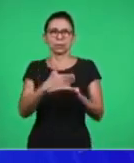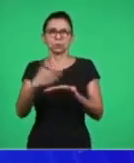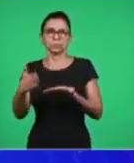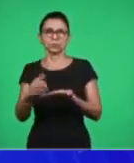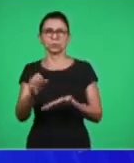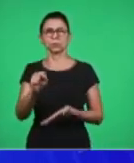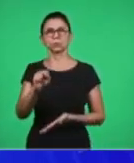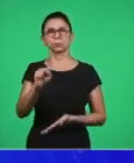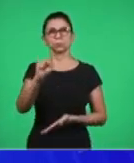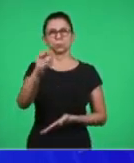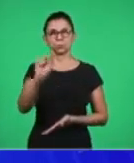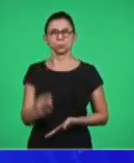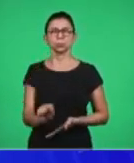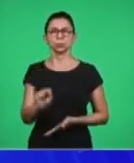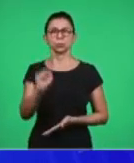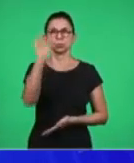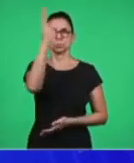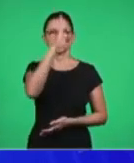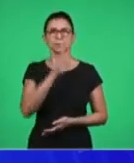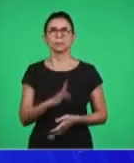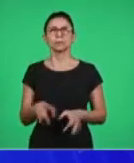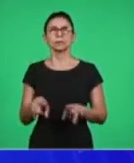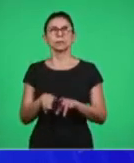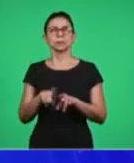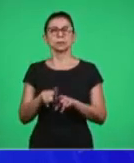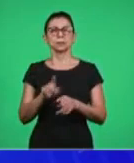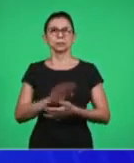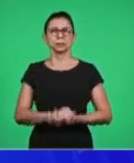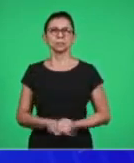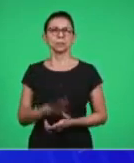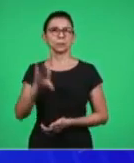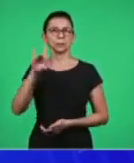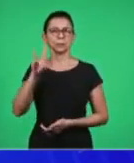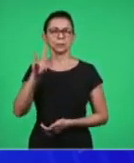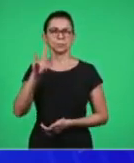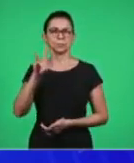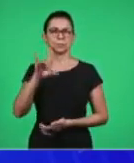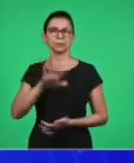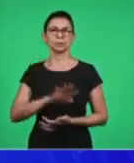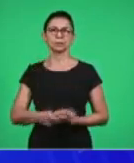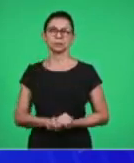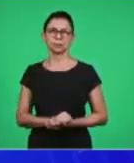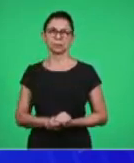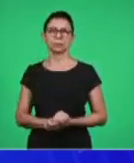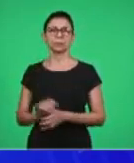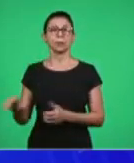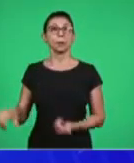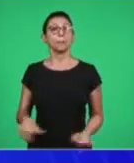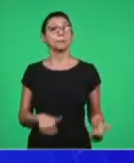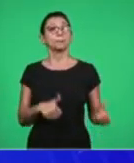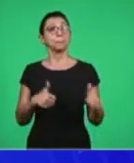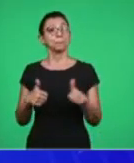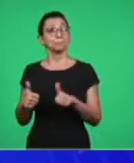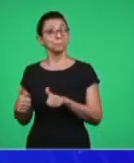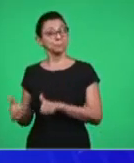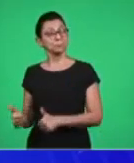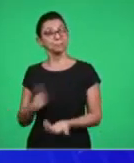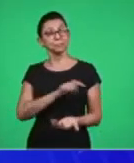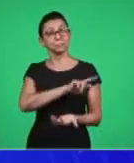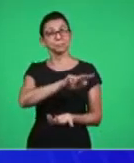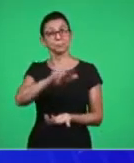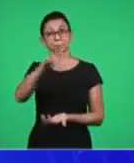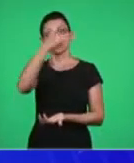of Brazil. And also we have done in the city of Cochabamba in Bolivia, the baptism of many